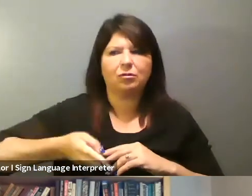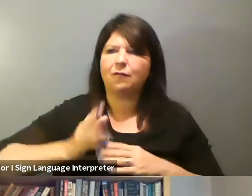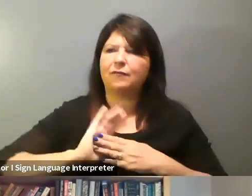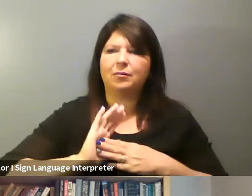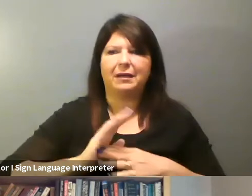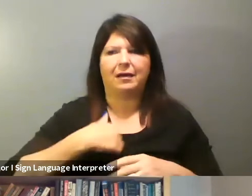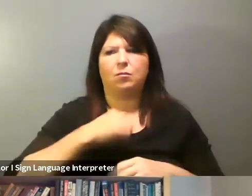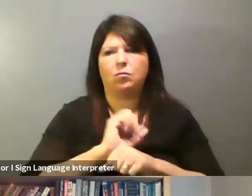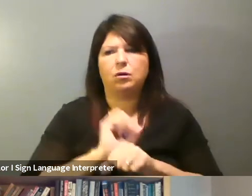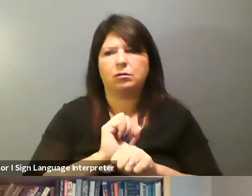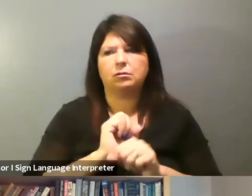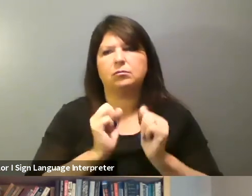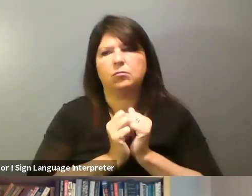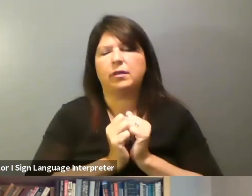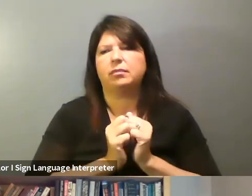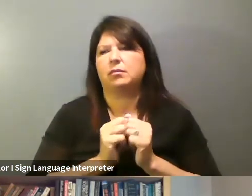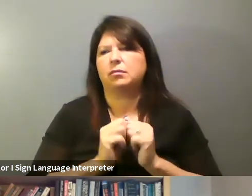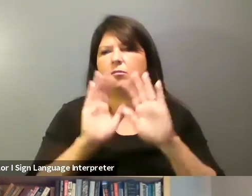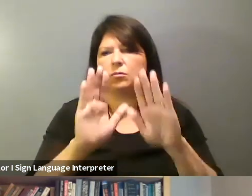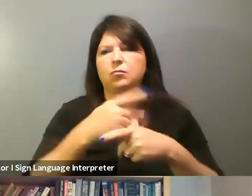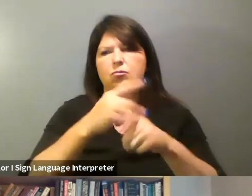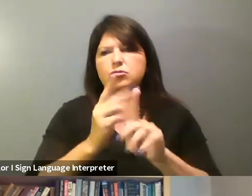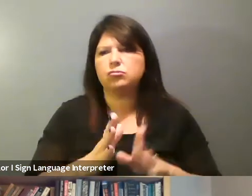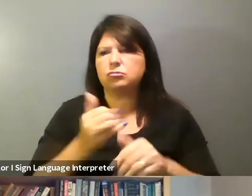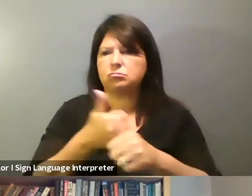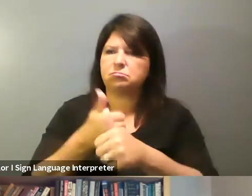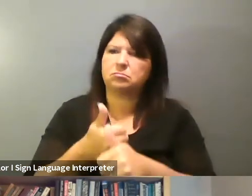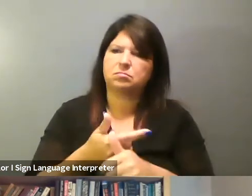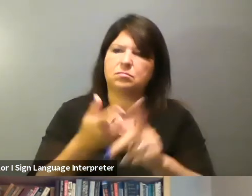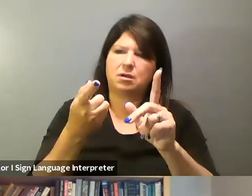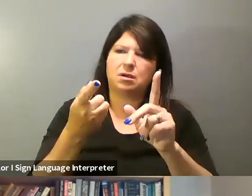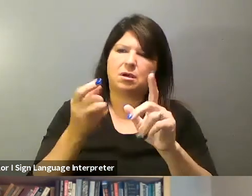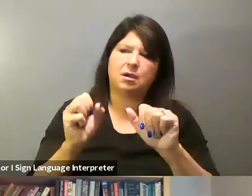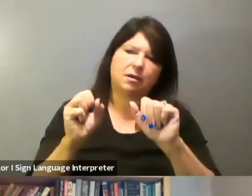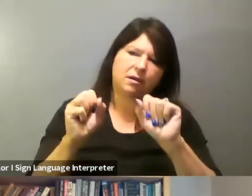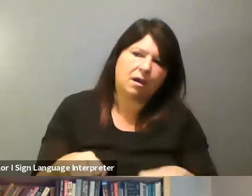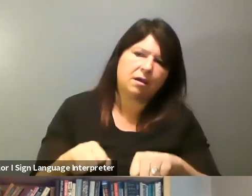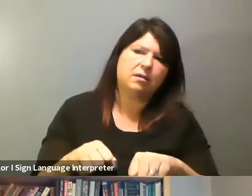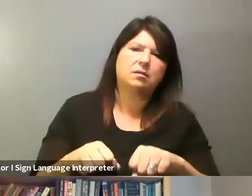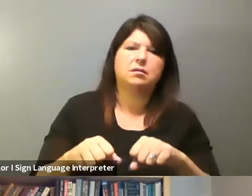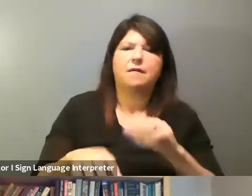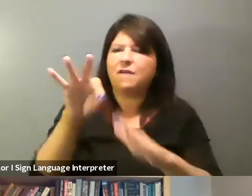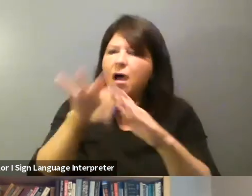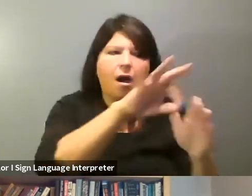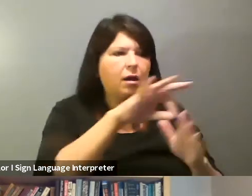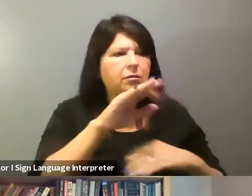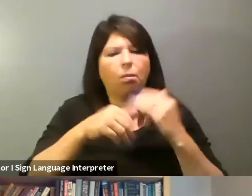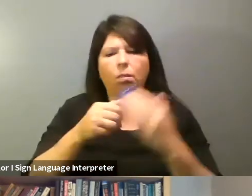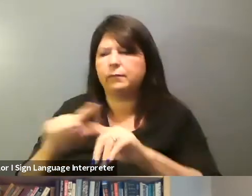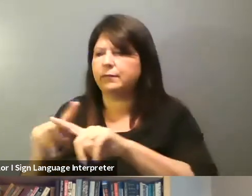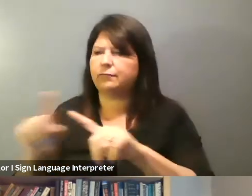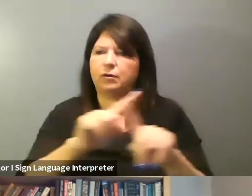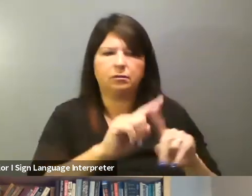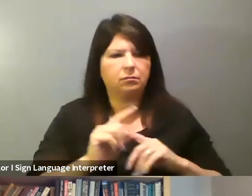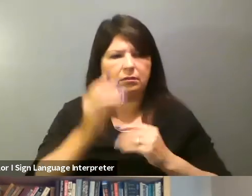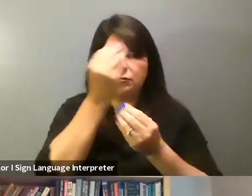producer who was able to really help find all this material.